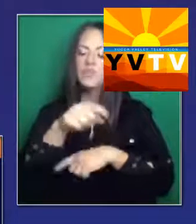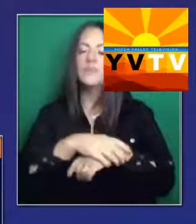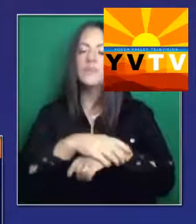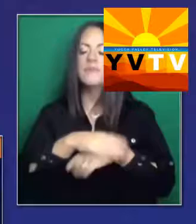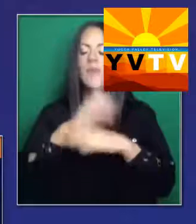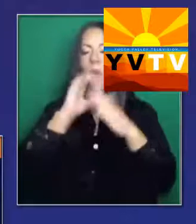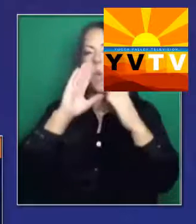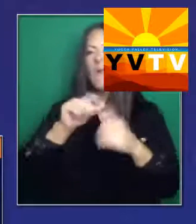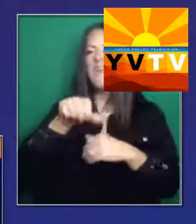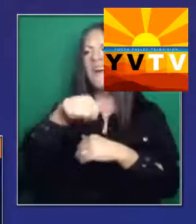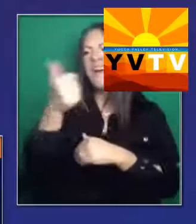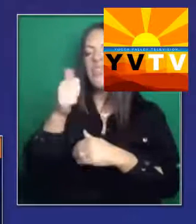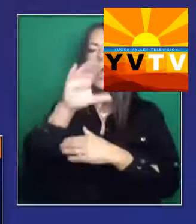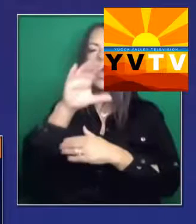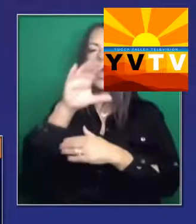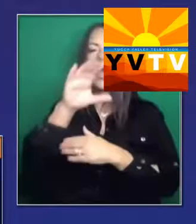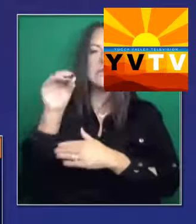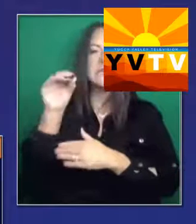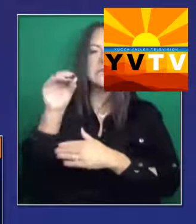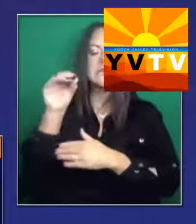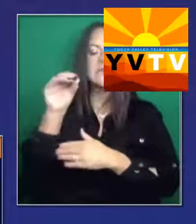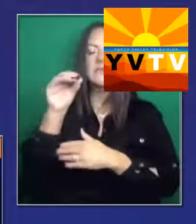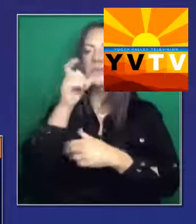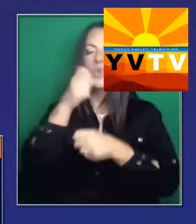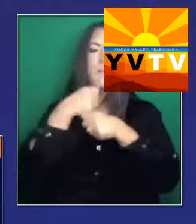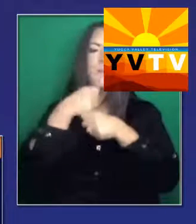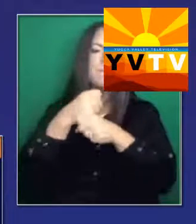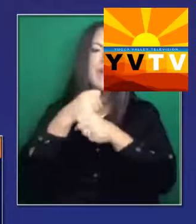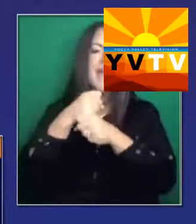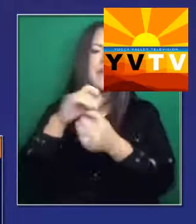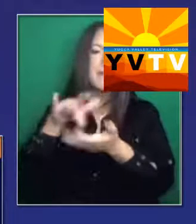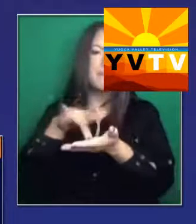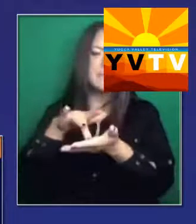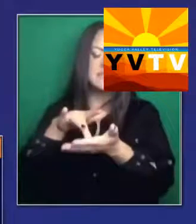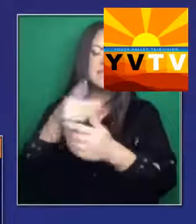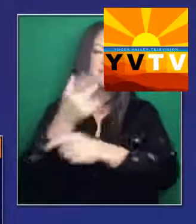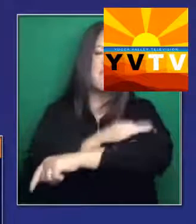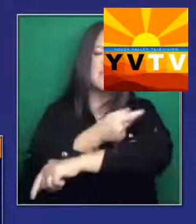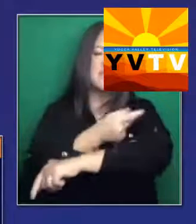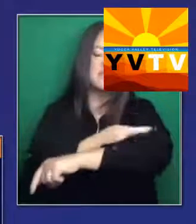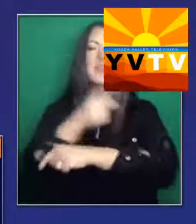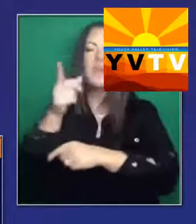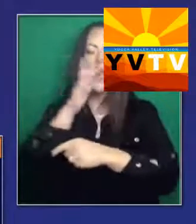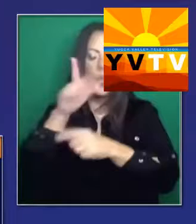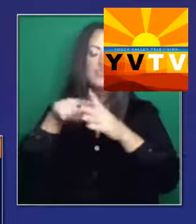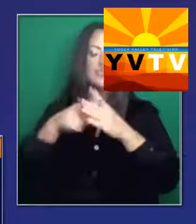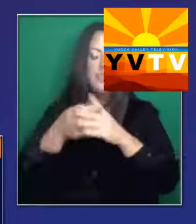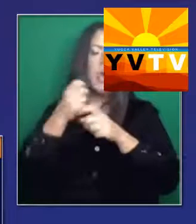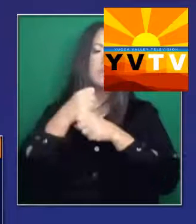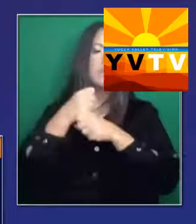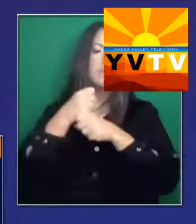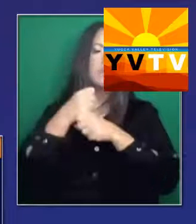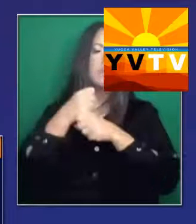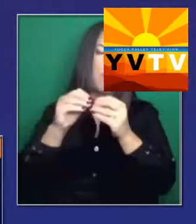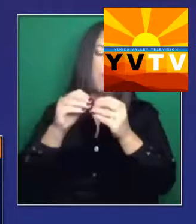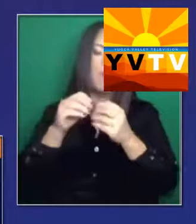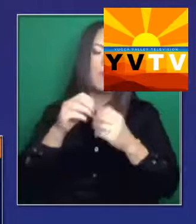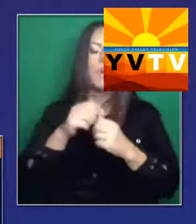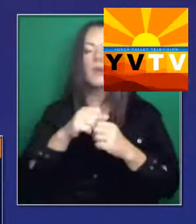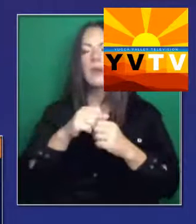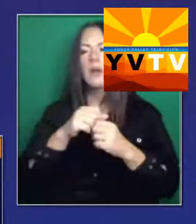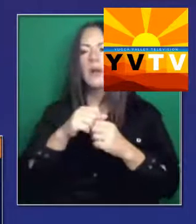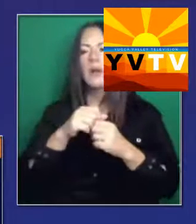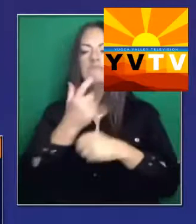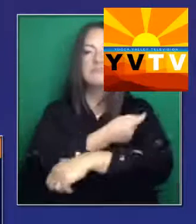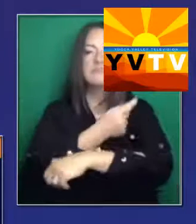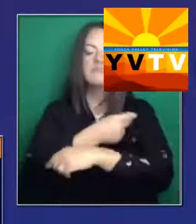other vaccine manufacturers will come into the queue later this month, including AstraZeneca, but that may be even later still for